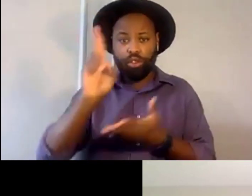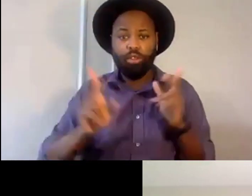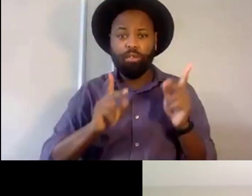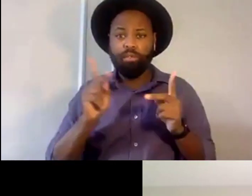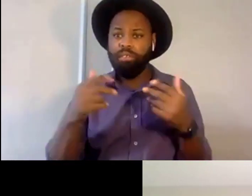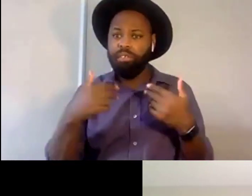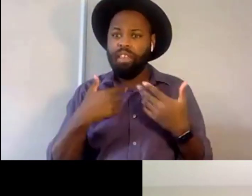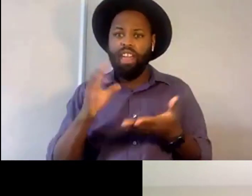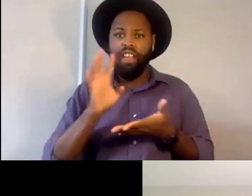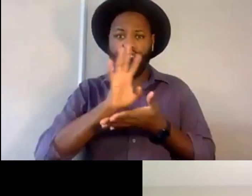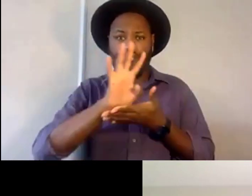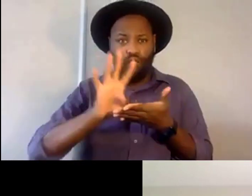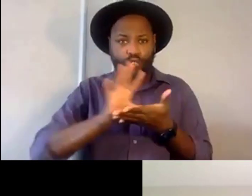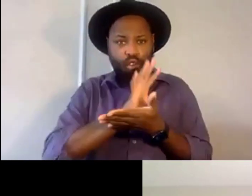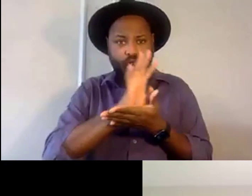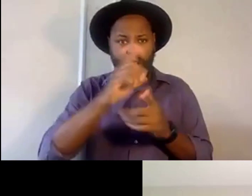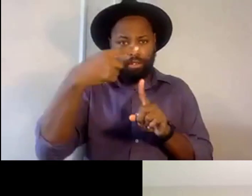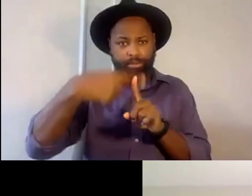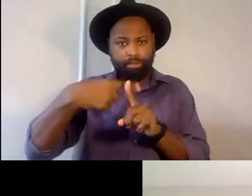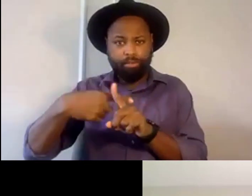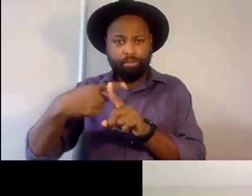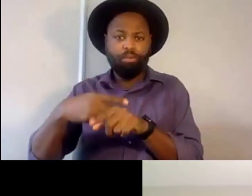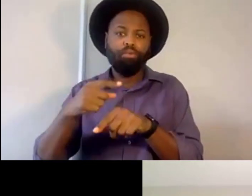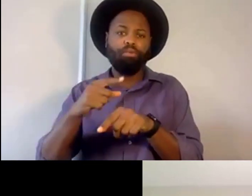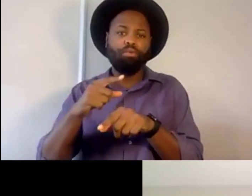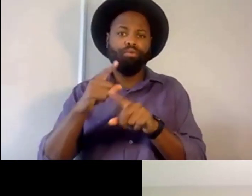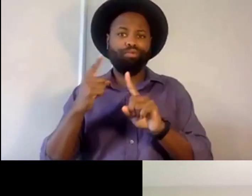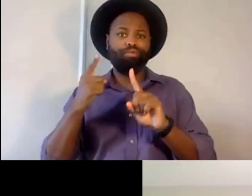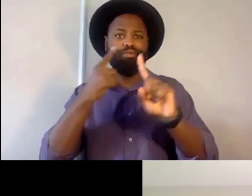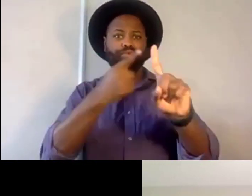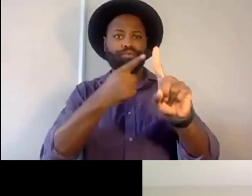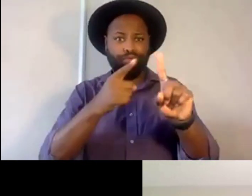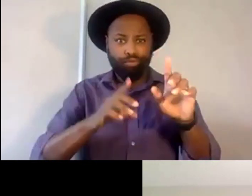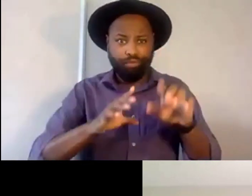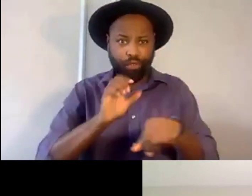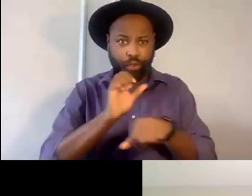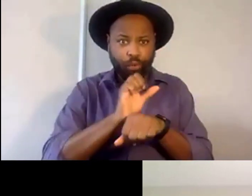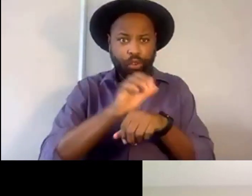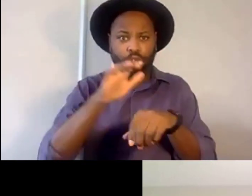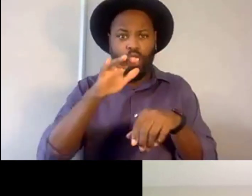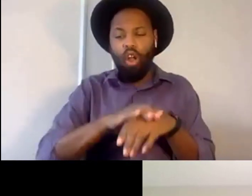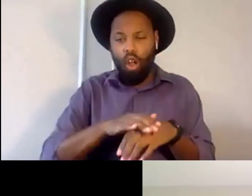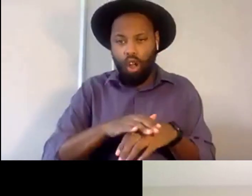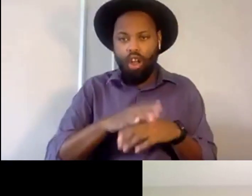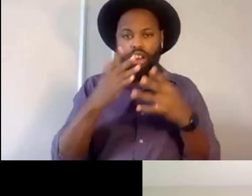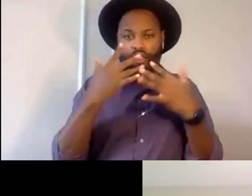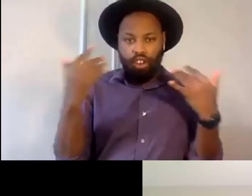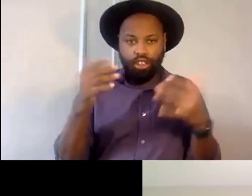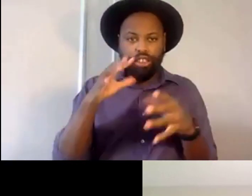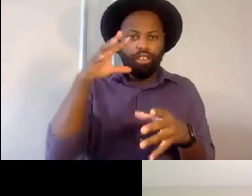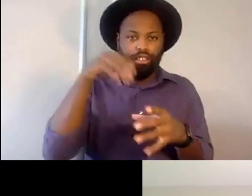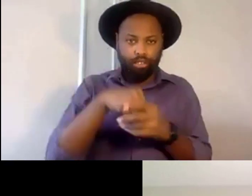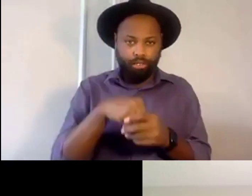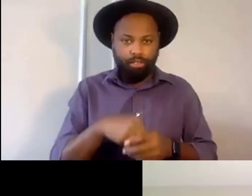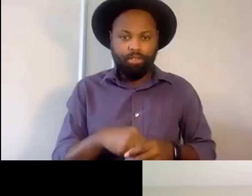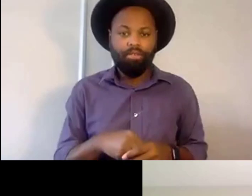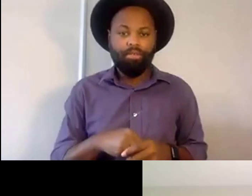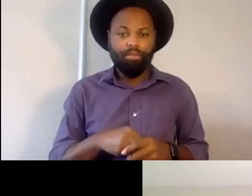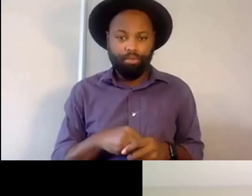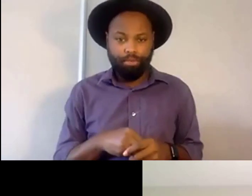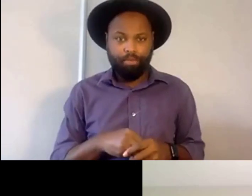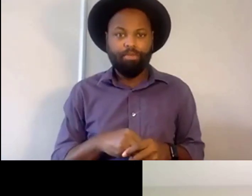hours a month working on equity and inclusion. And we've had our efforts sort